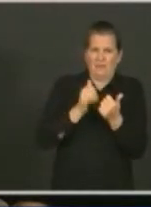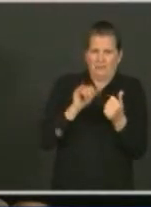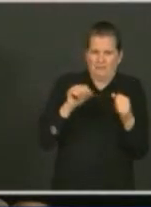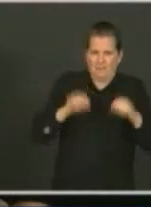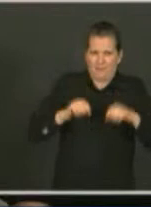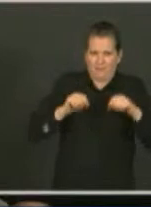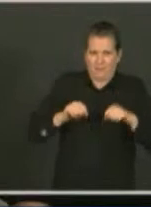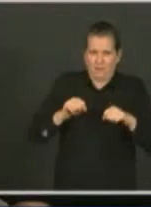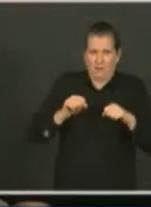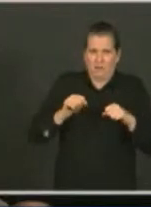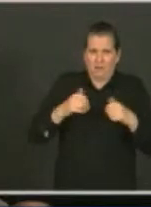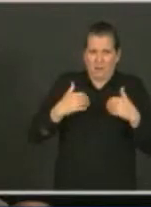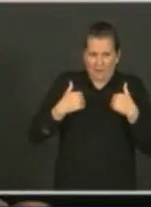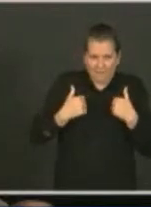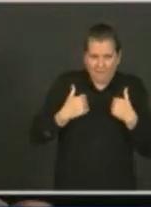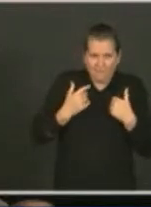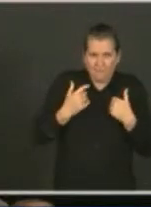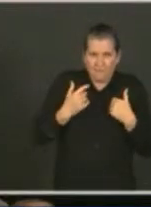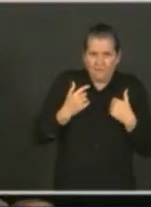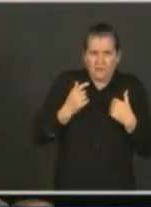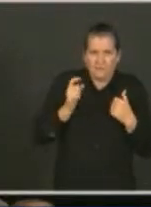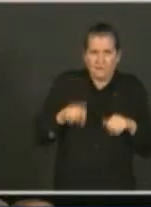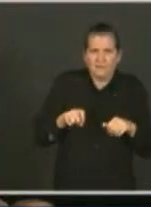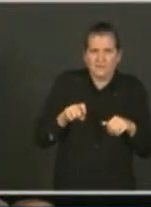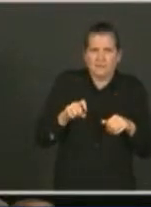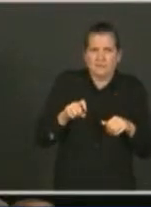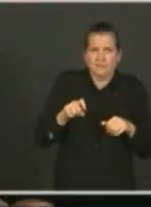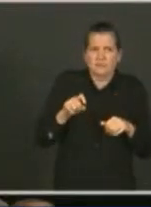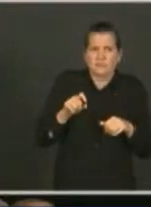end up effectively having to ration care?